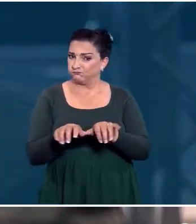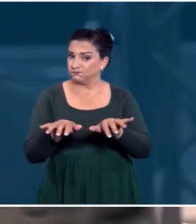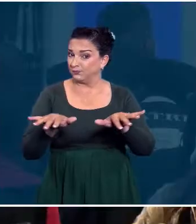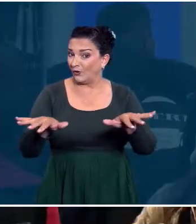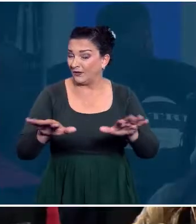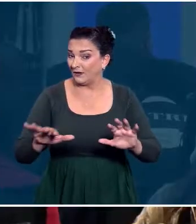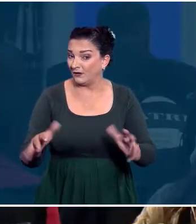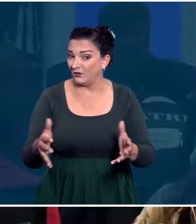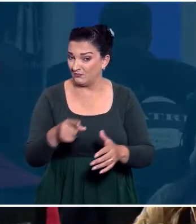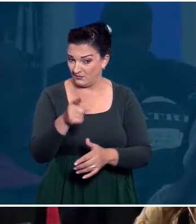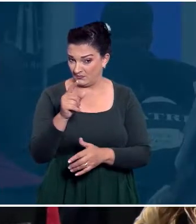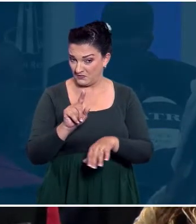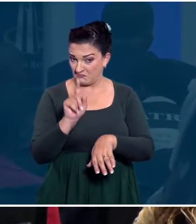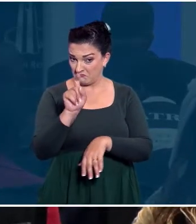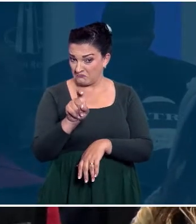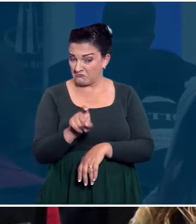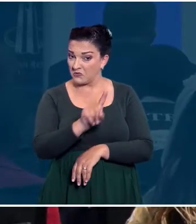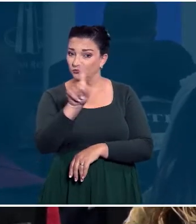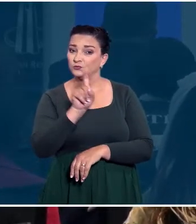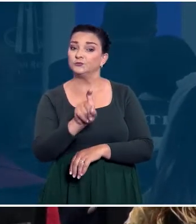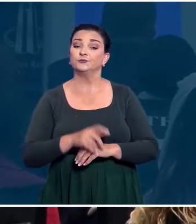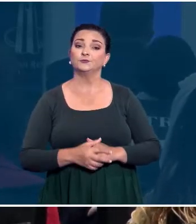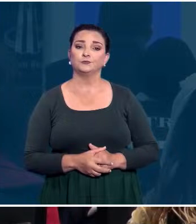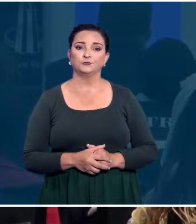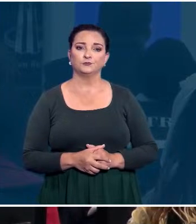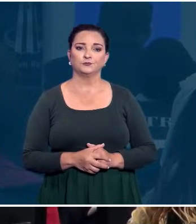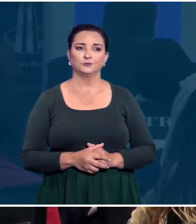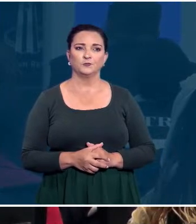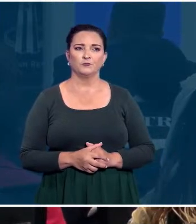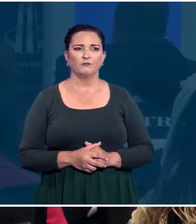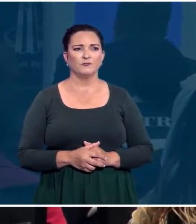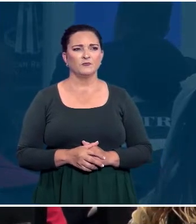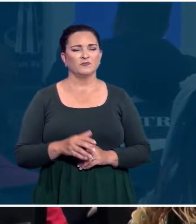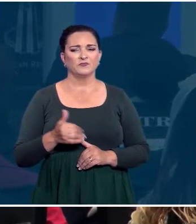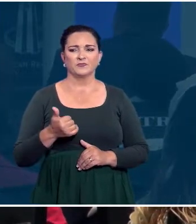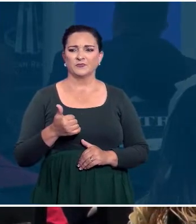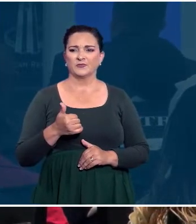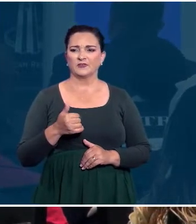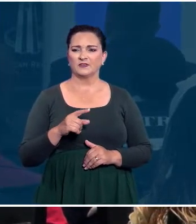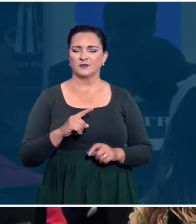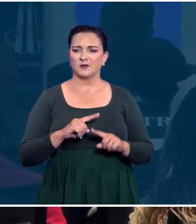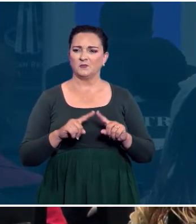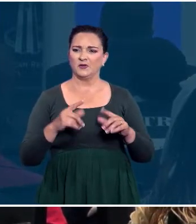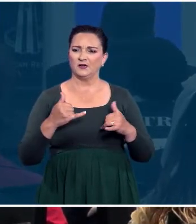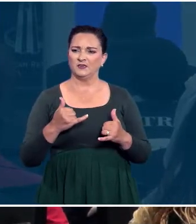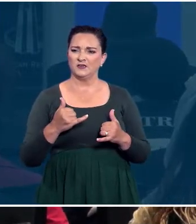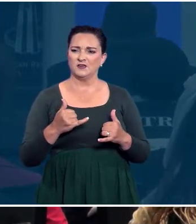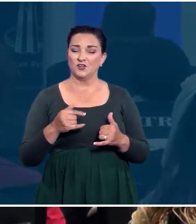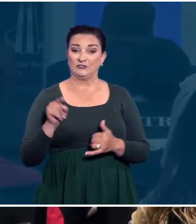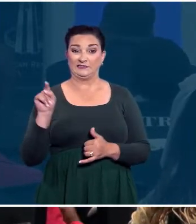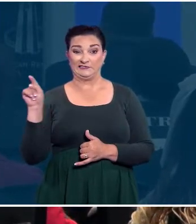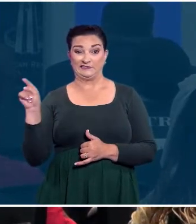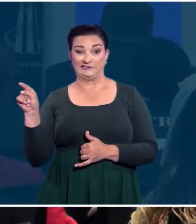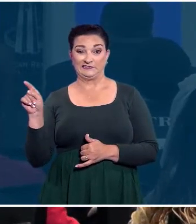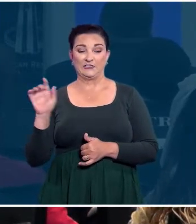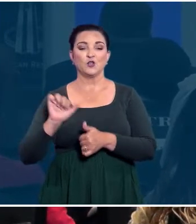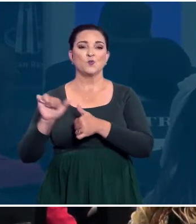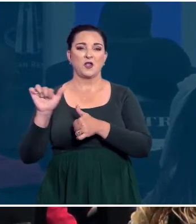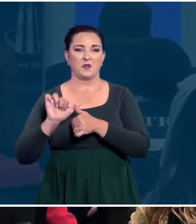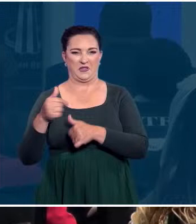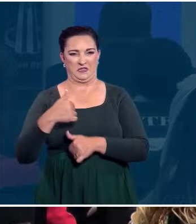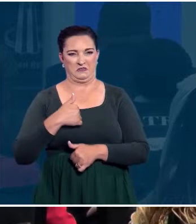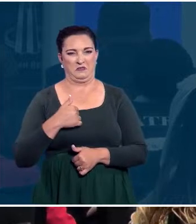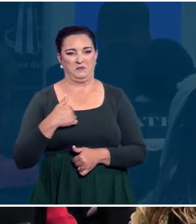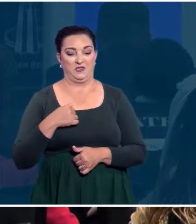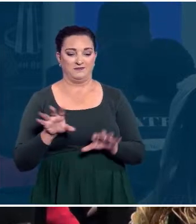Thank you. Thank you. DG Mampomudisa is a better cook than me, so she will deal with the